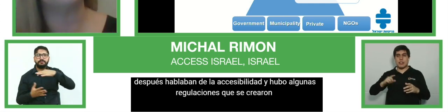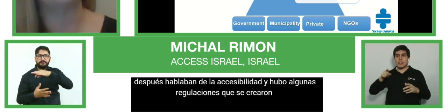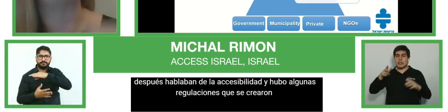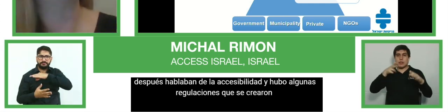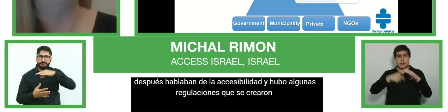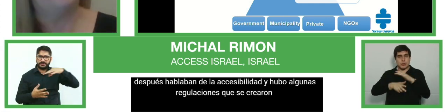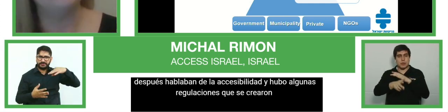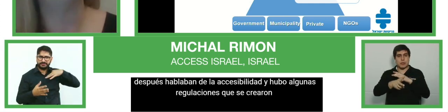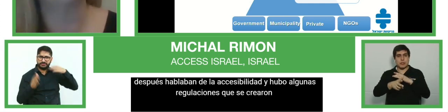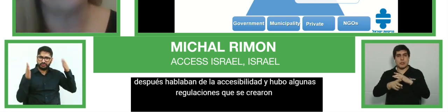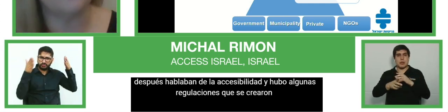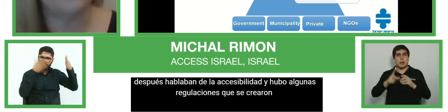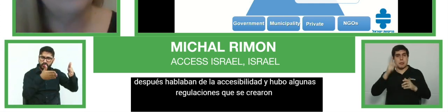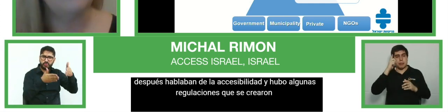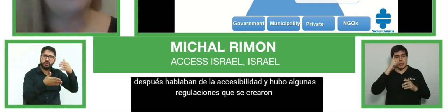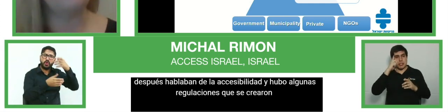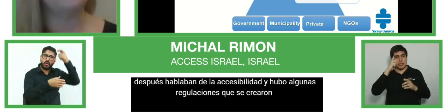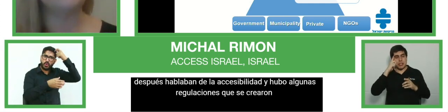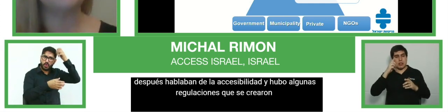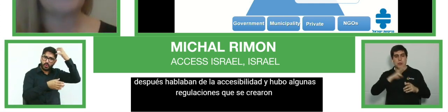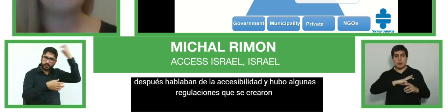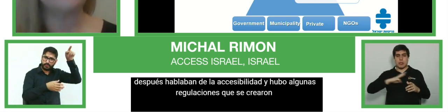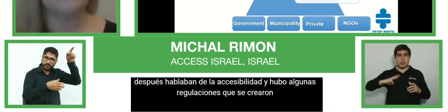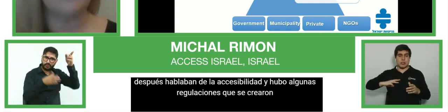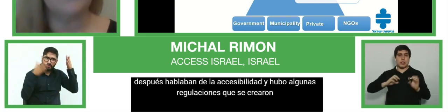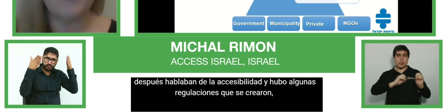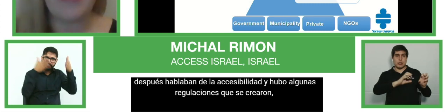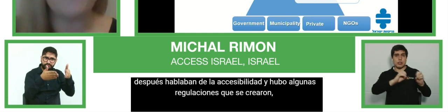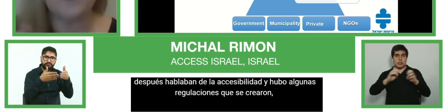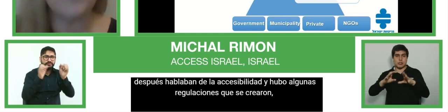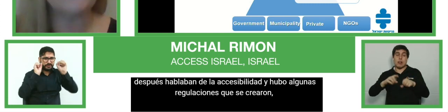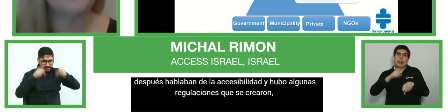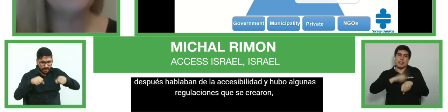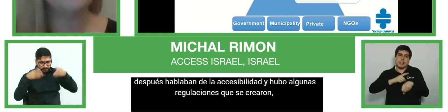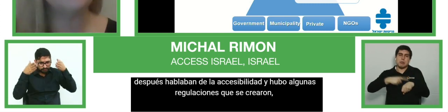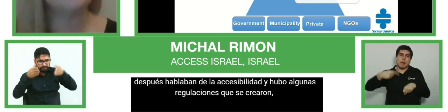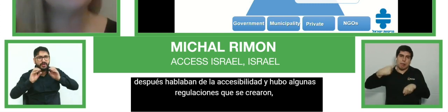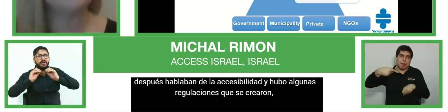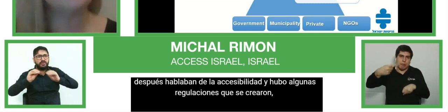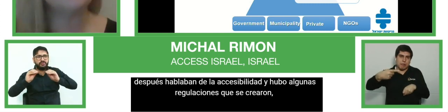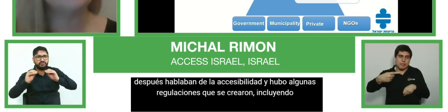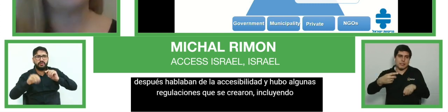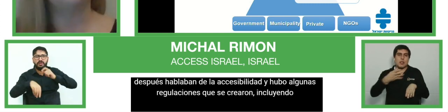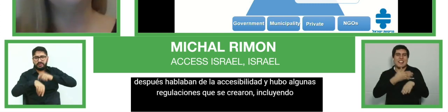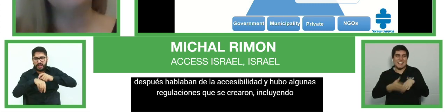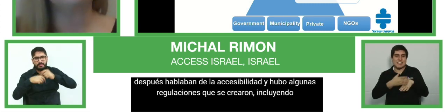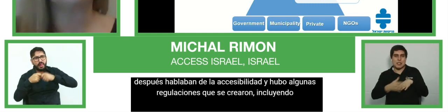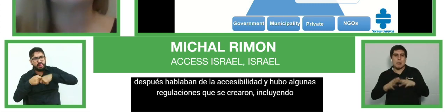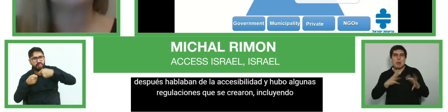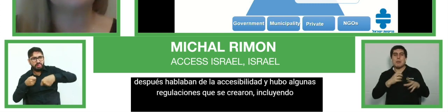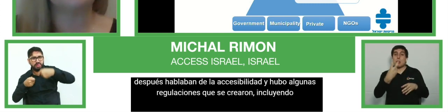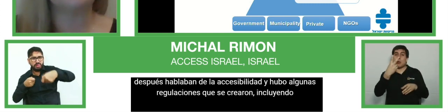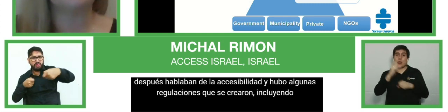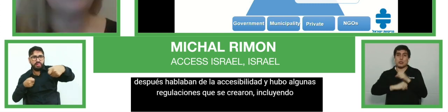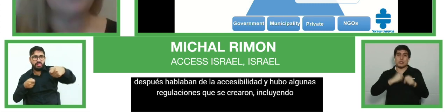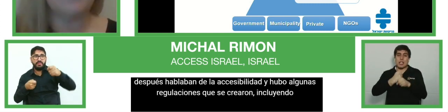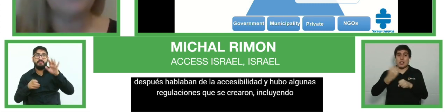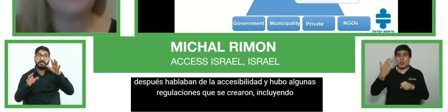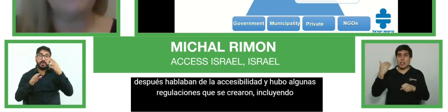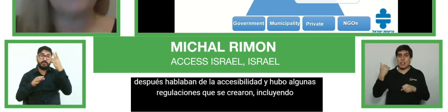about a year and a half or almost 2 years ago, new legislation in Israel came about inclusive